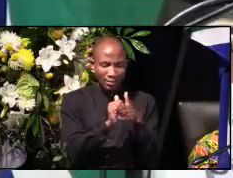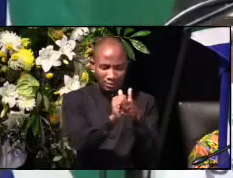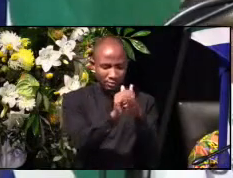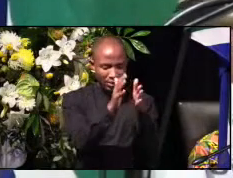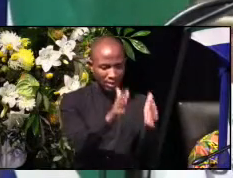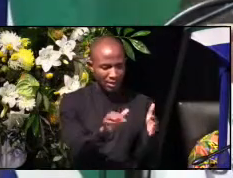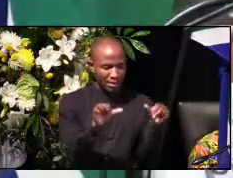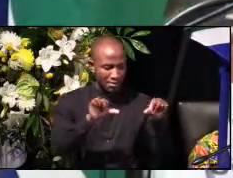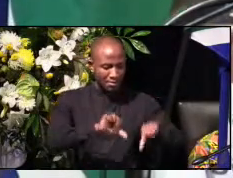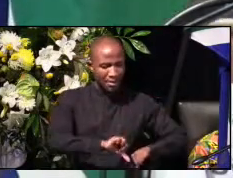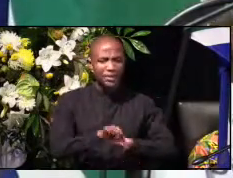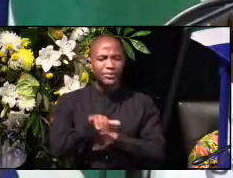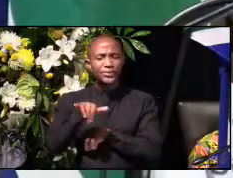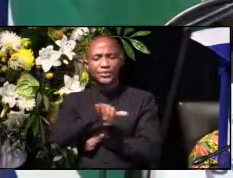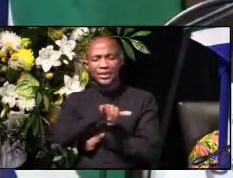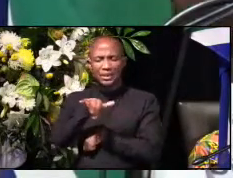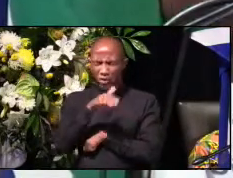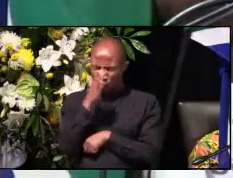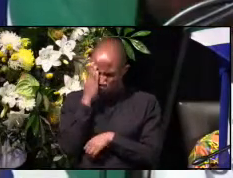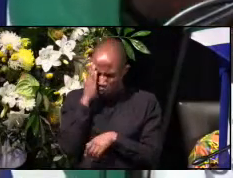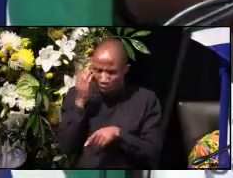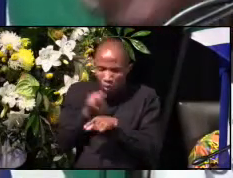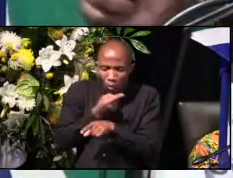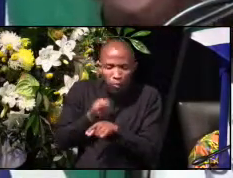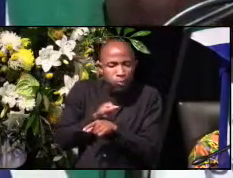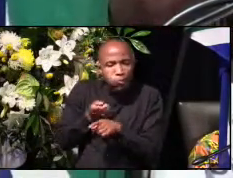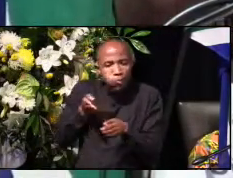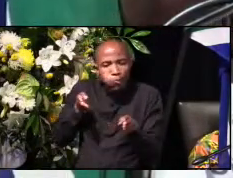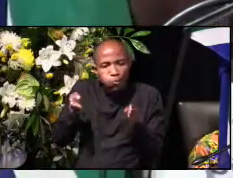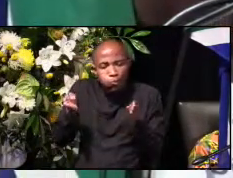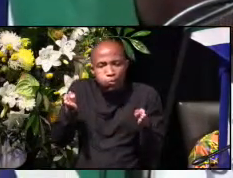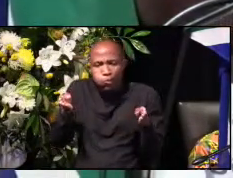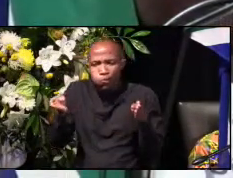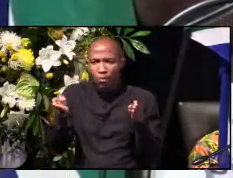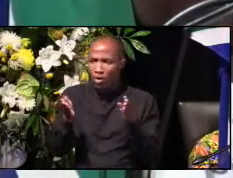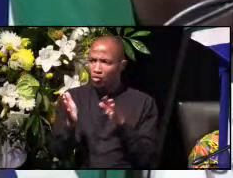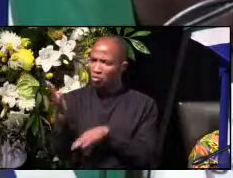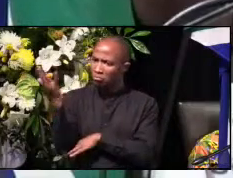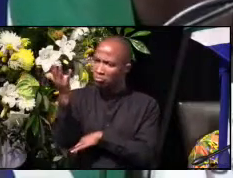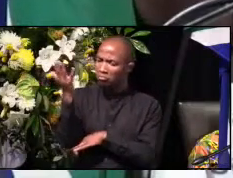there all the time people know who is making sense